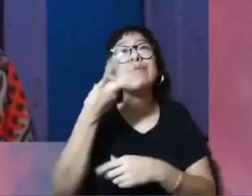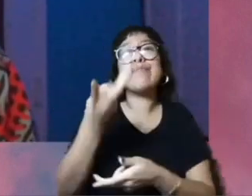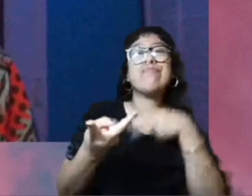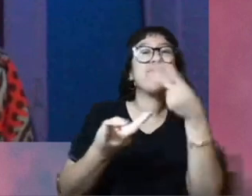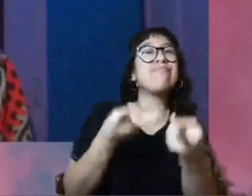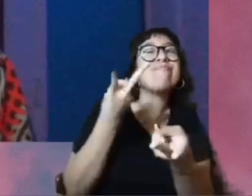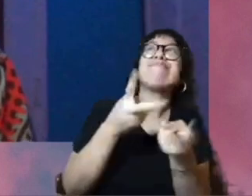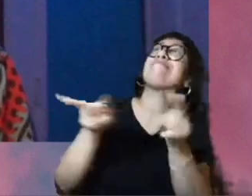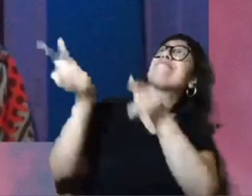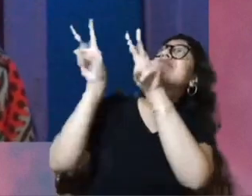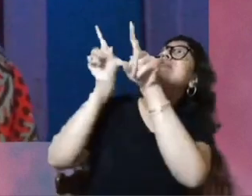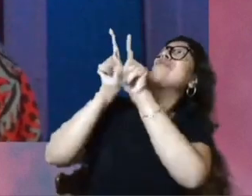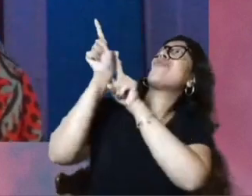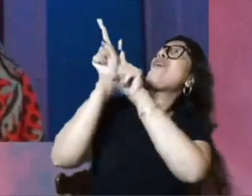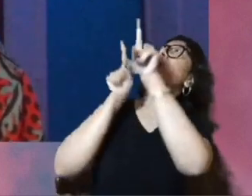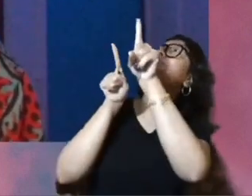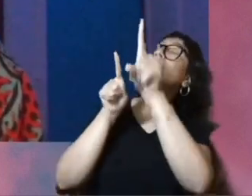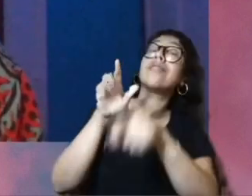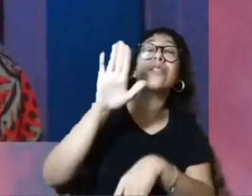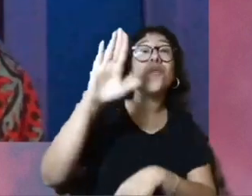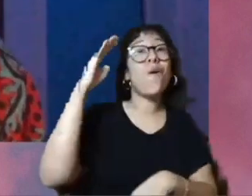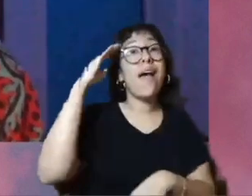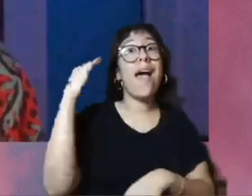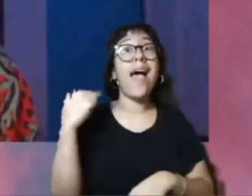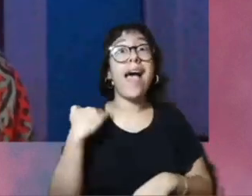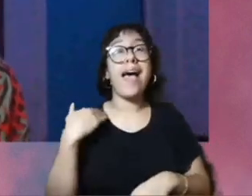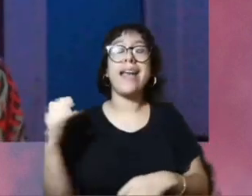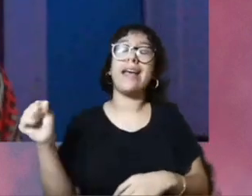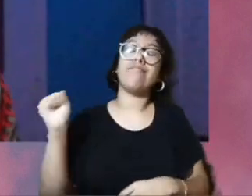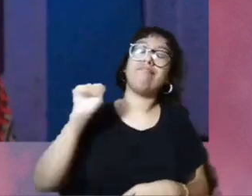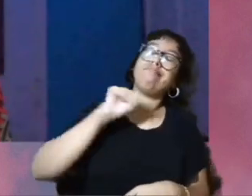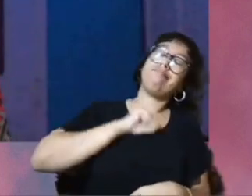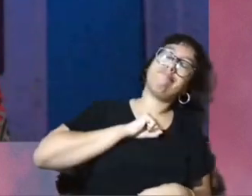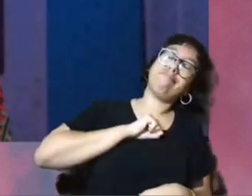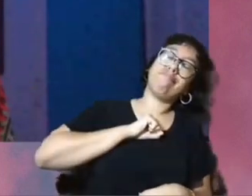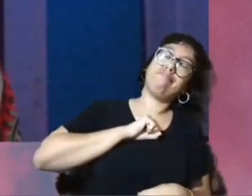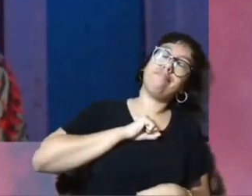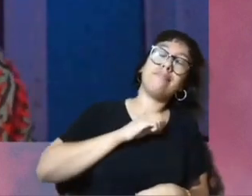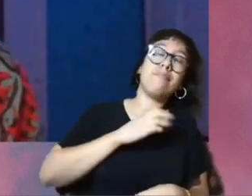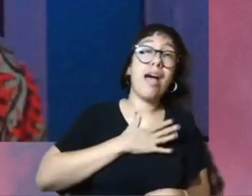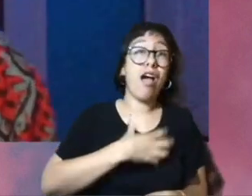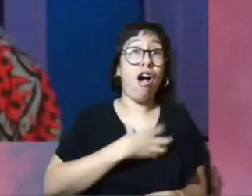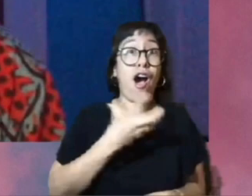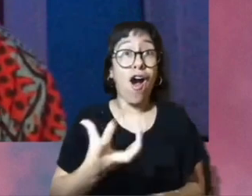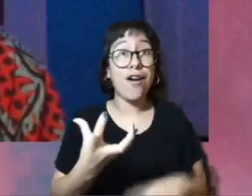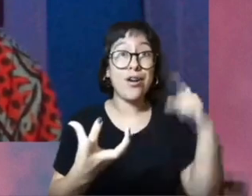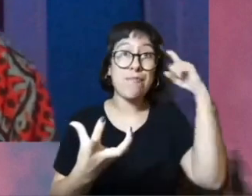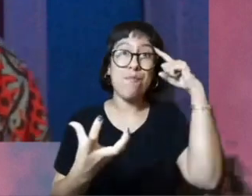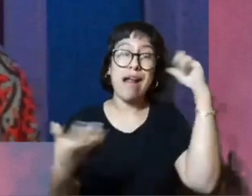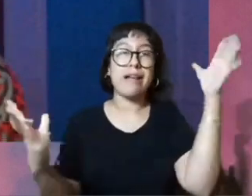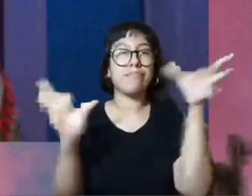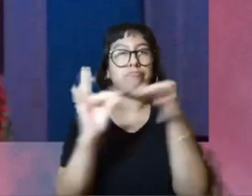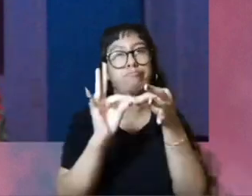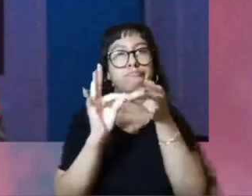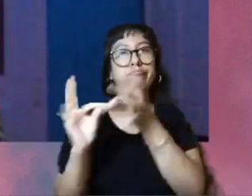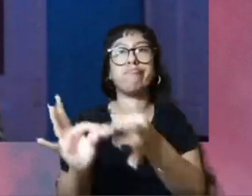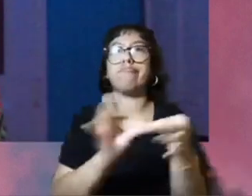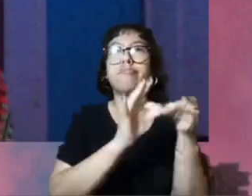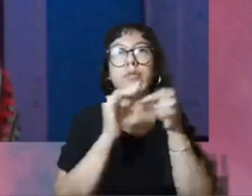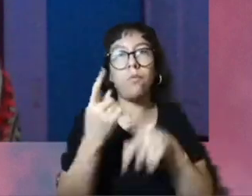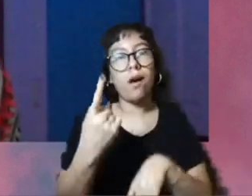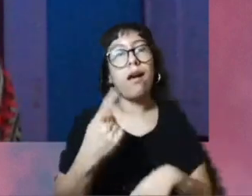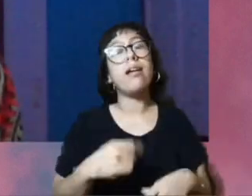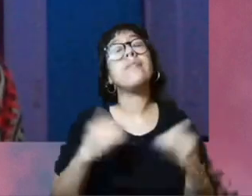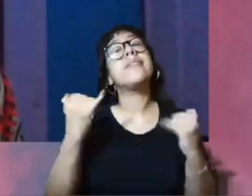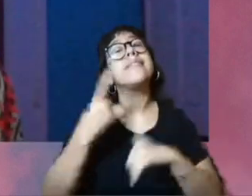bodies under the stars. Your head makes a home on my chest, like my heart and your brain were meant to act as one.